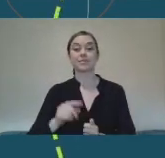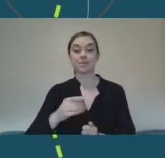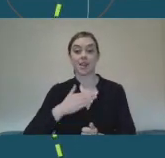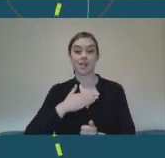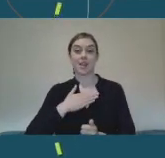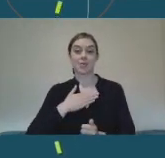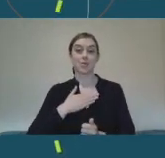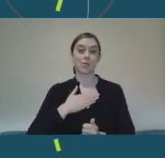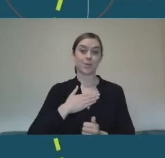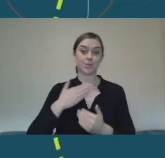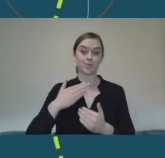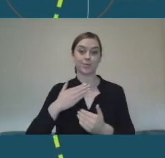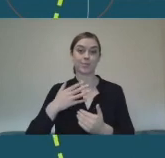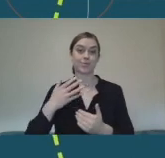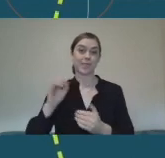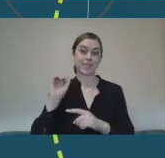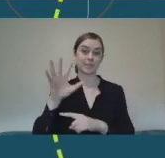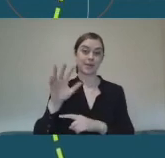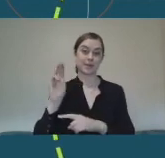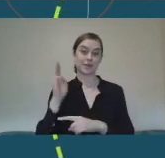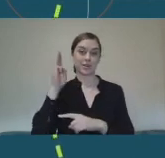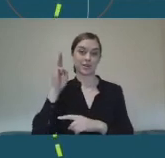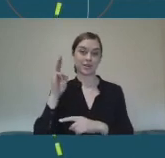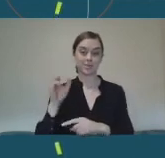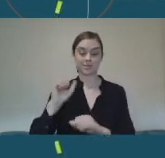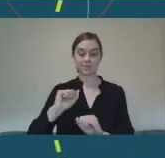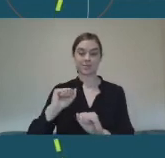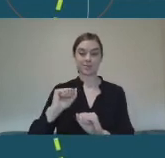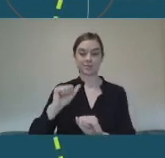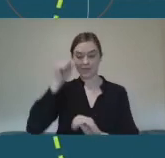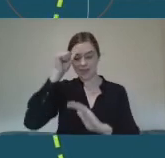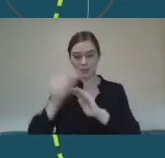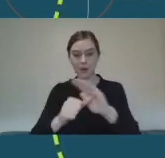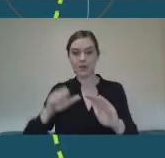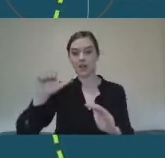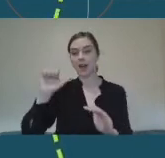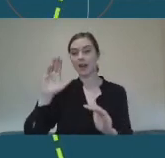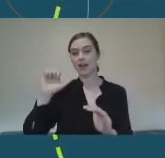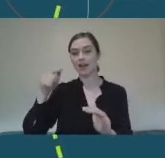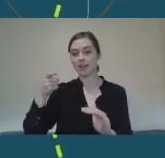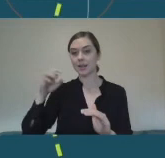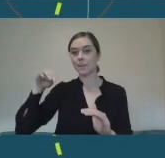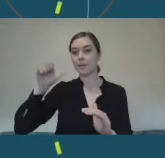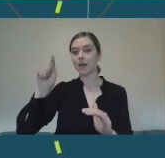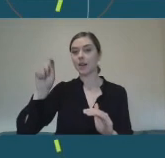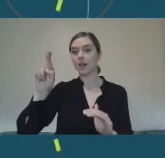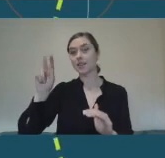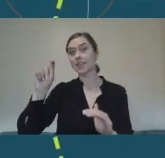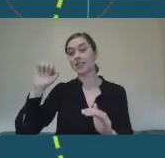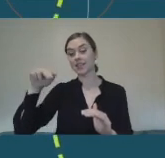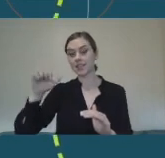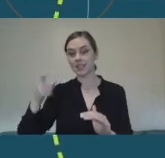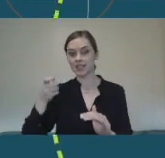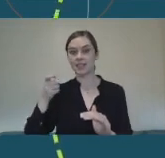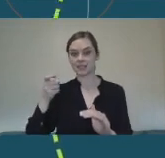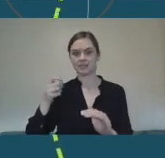you with one of our outstanding expert information specialists, Alex Martinez, who's a member of your group, can be reached